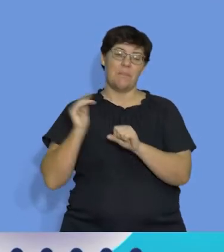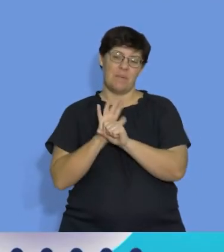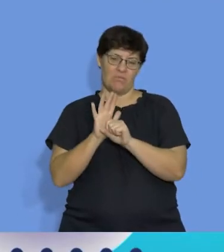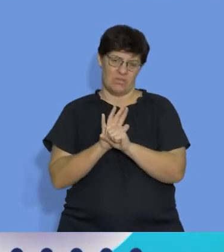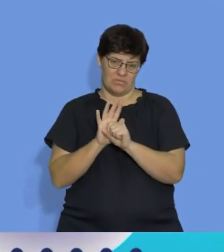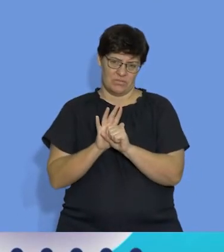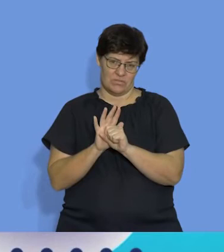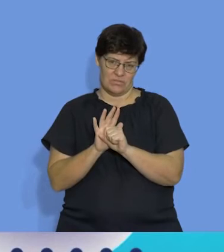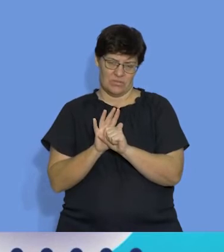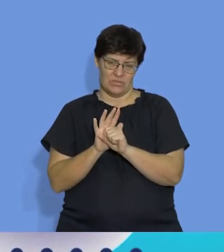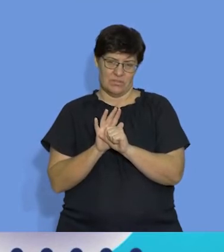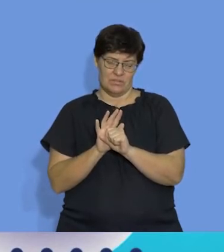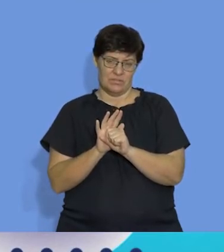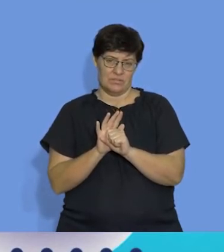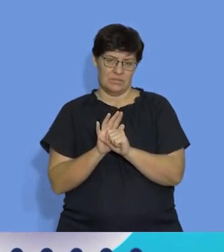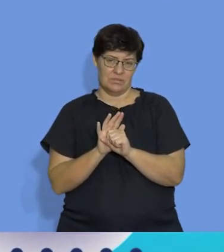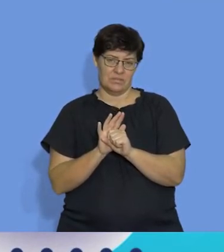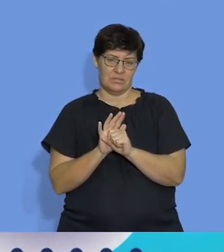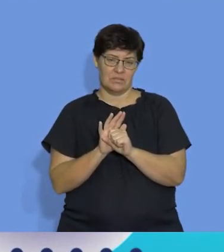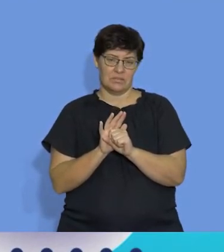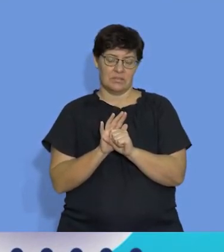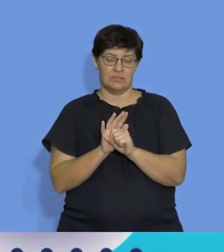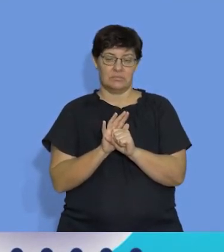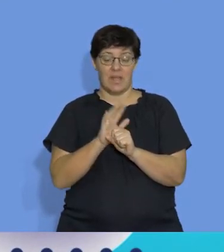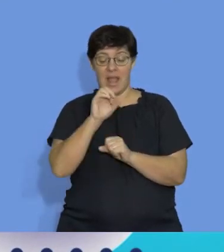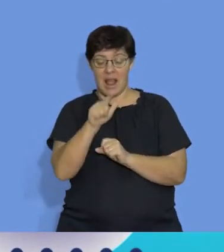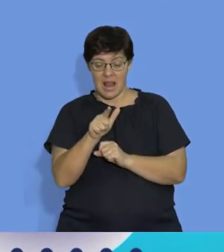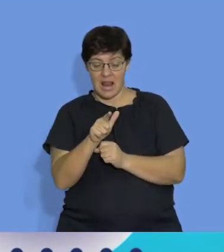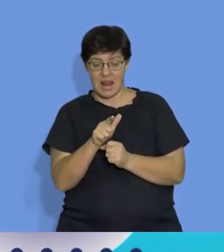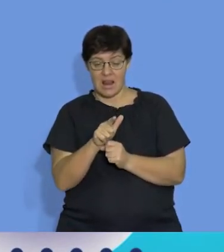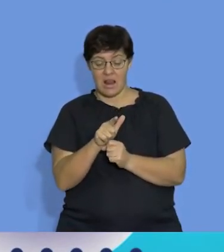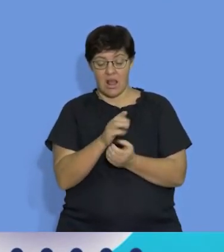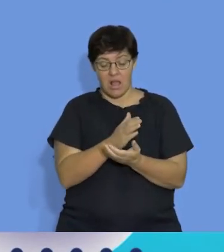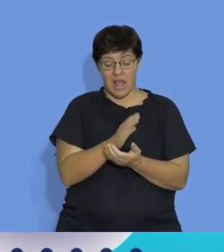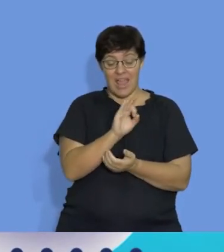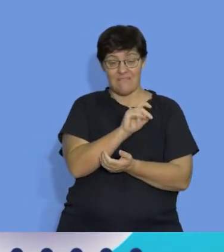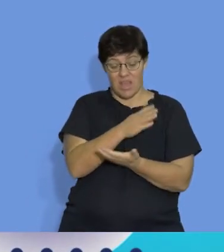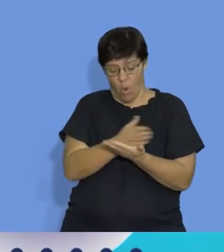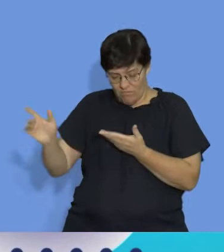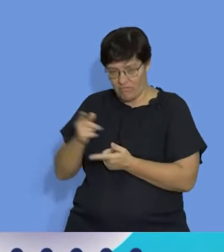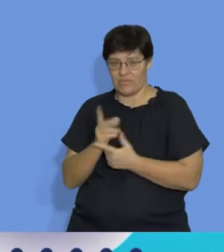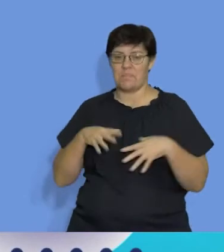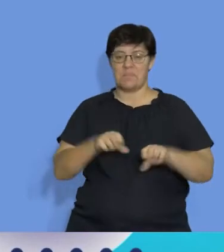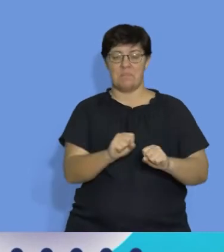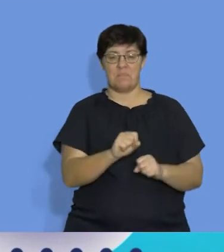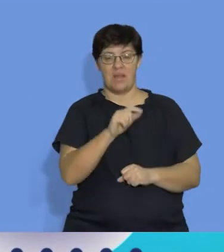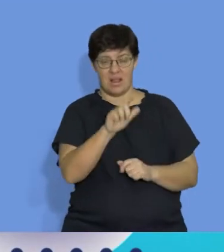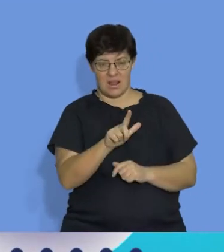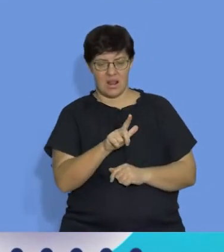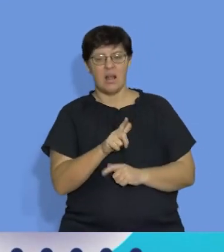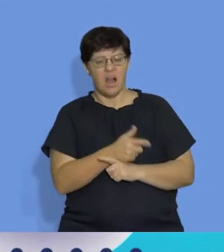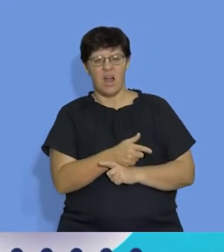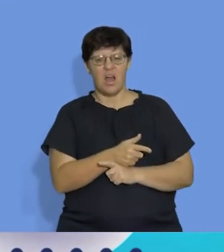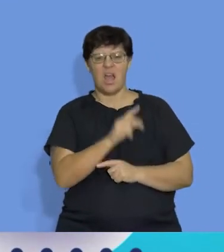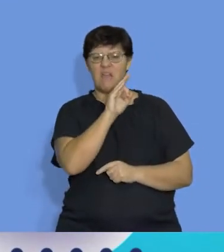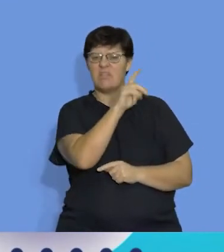aluminium displacing iron, okay, we are saying that what happens to iron? Iron then